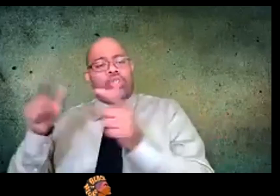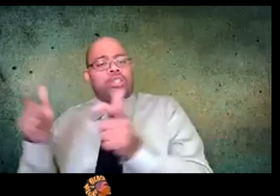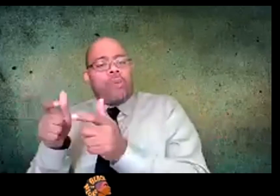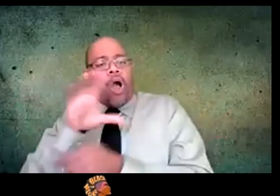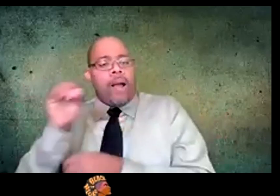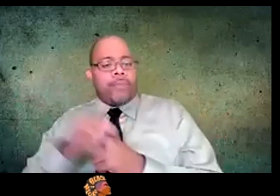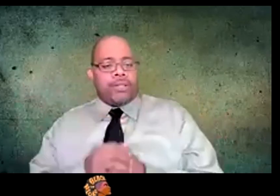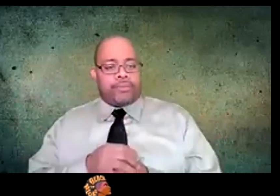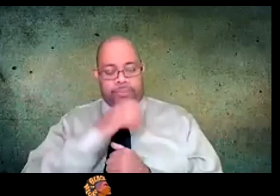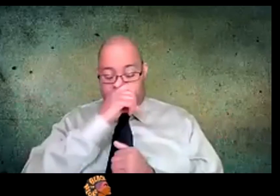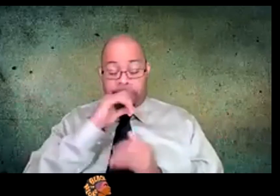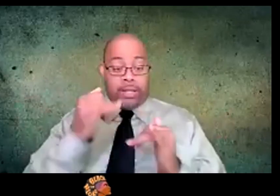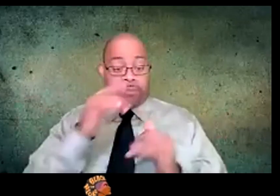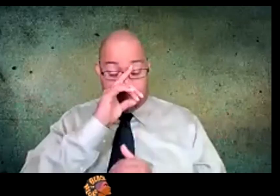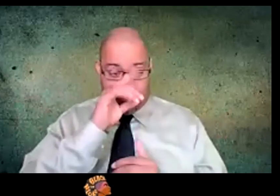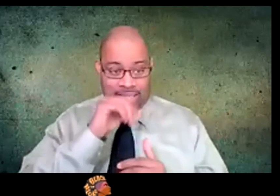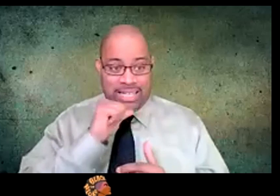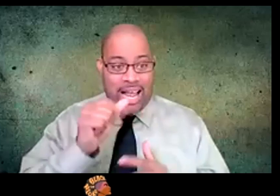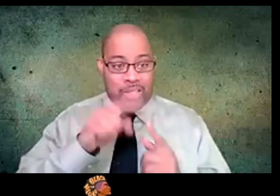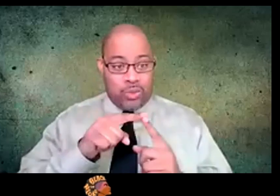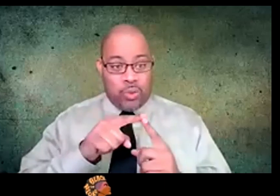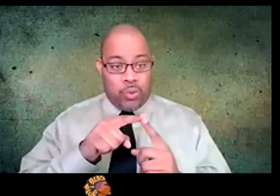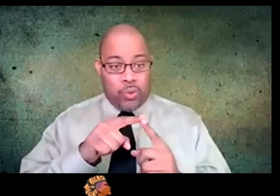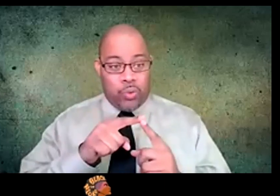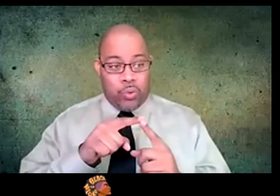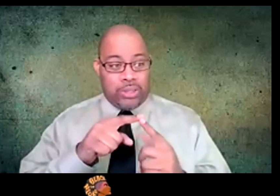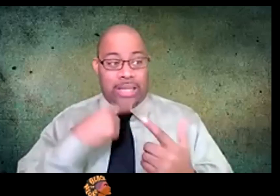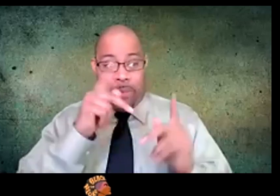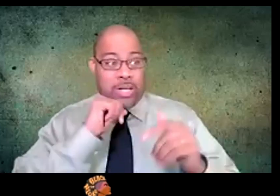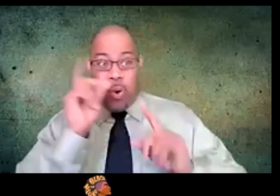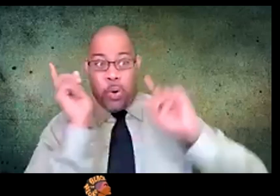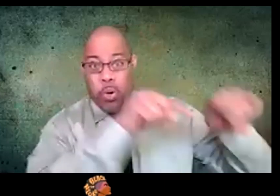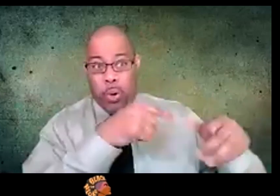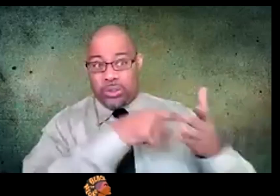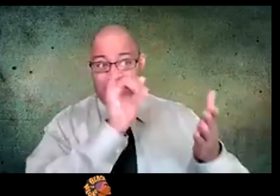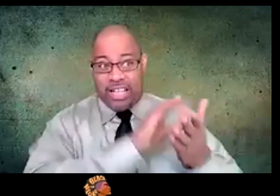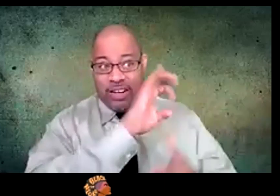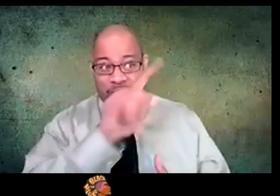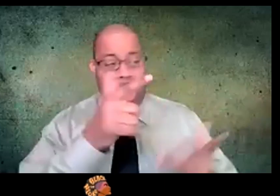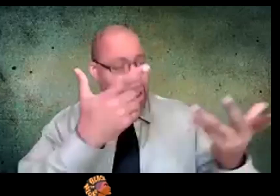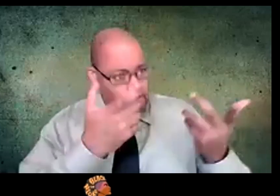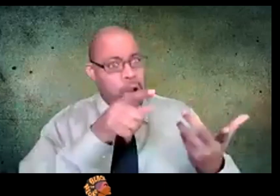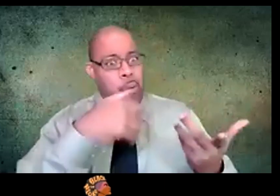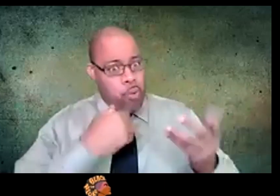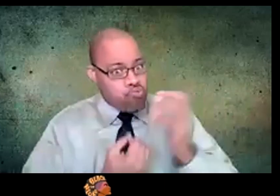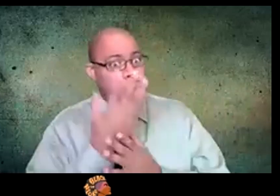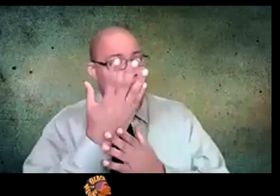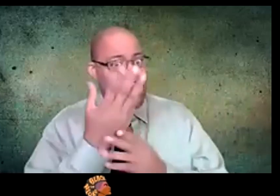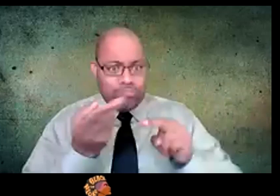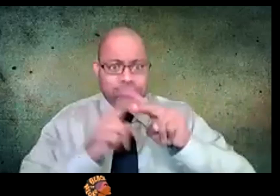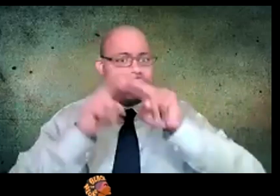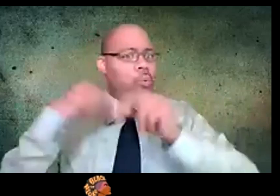company. Now, this isn't to dissuade anyone on the call from checking out Cerevel, because we are growing at a significant